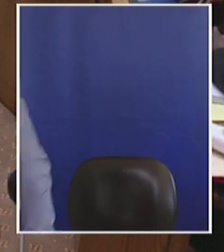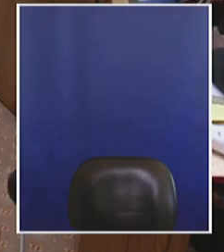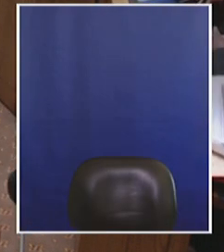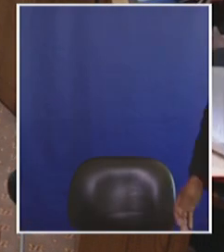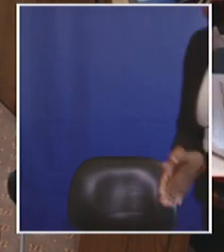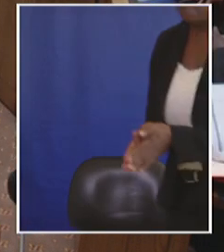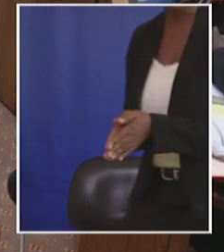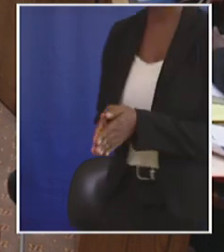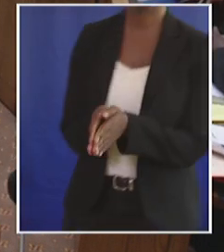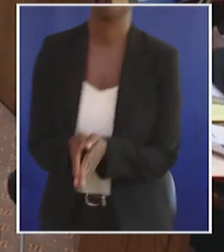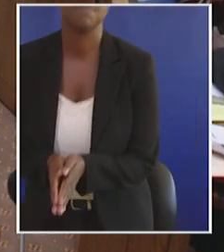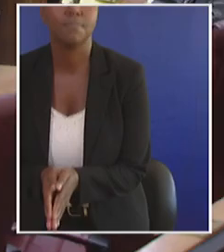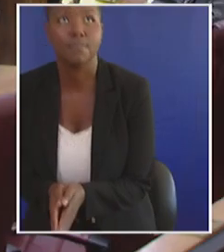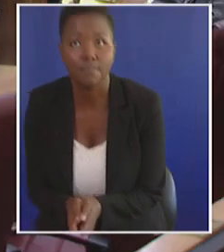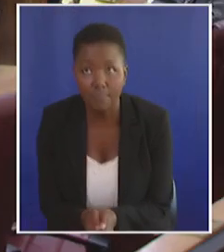Thank you, Chair.